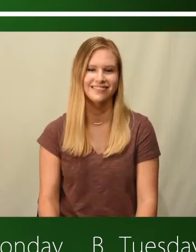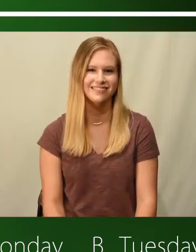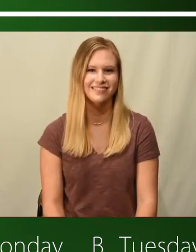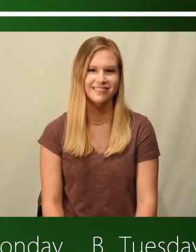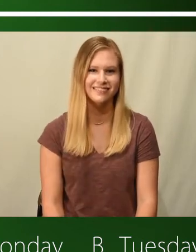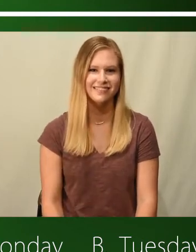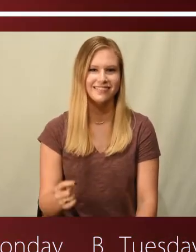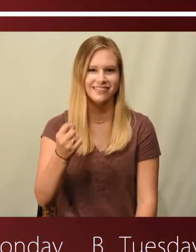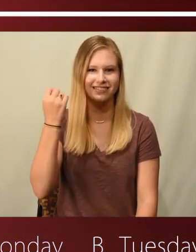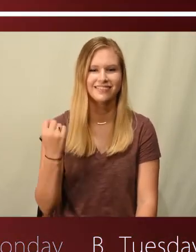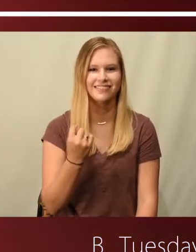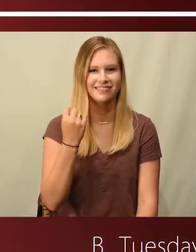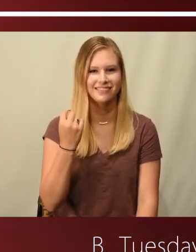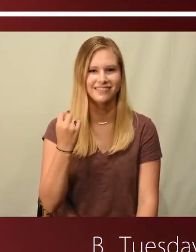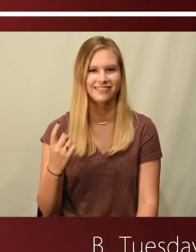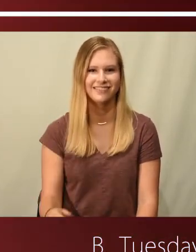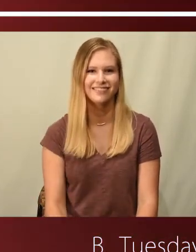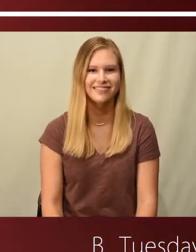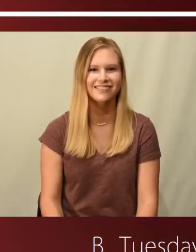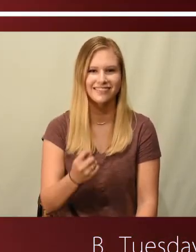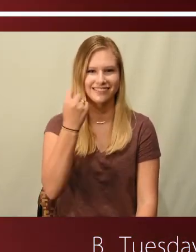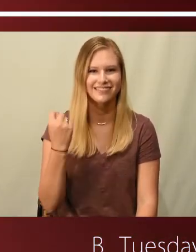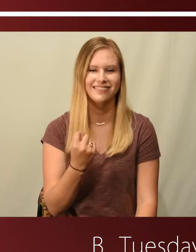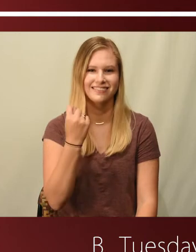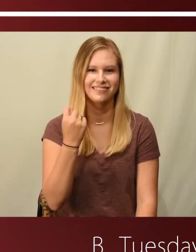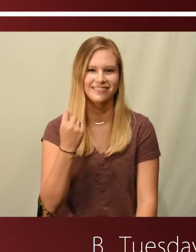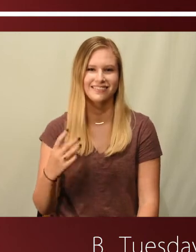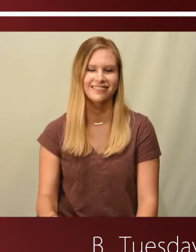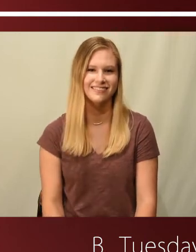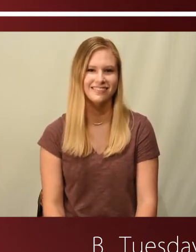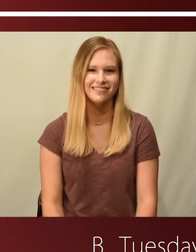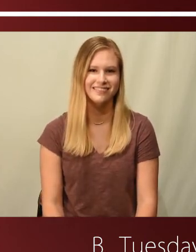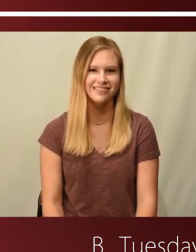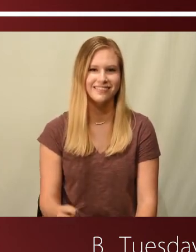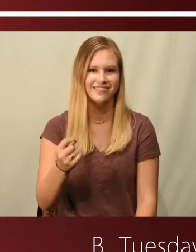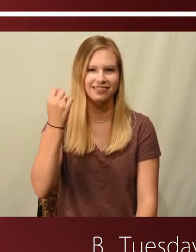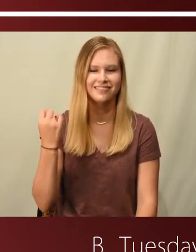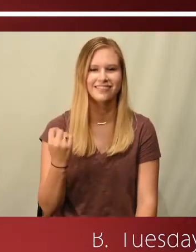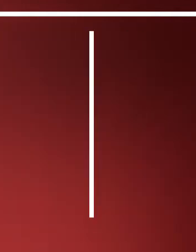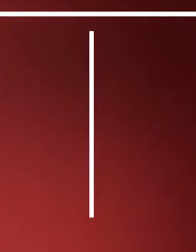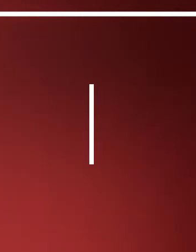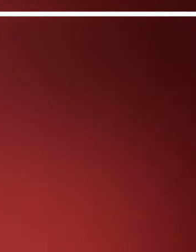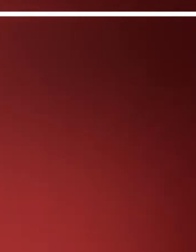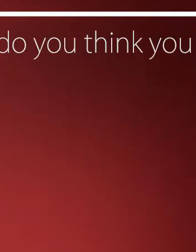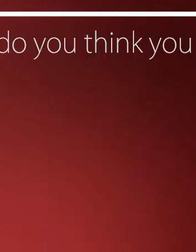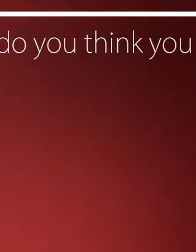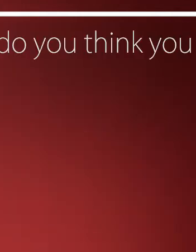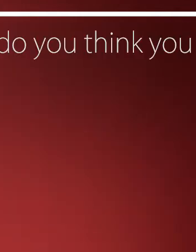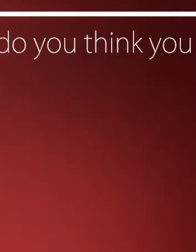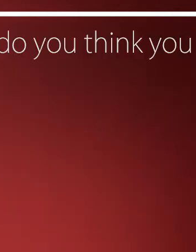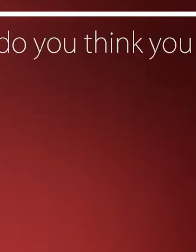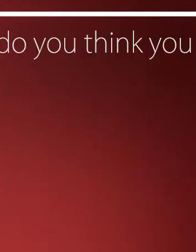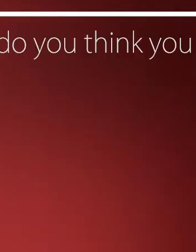Wednesday. It's Tuesday. I don't, I don't fist pump for Tuesday. Tuesday sucks, man. All right, that's the end. Um, yeah,